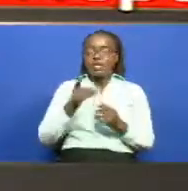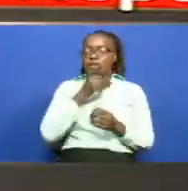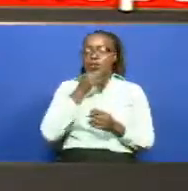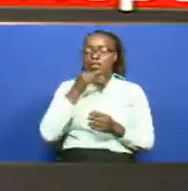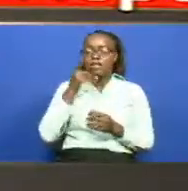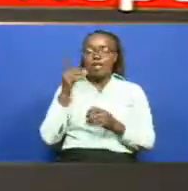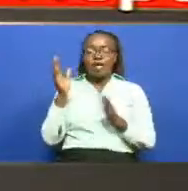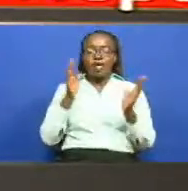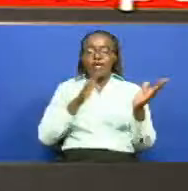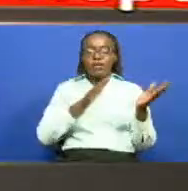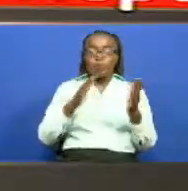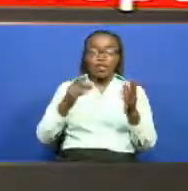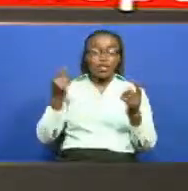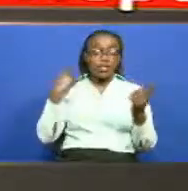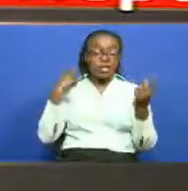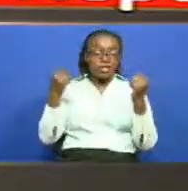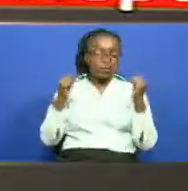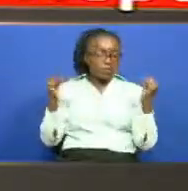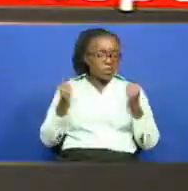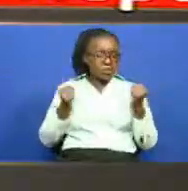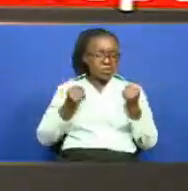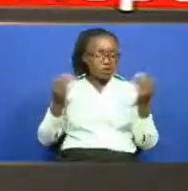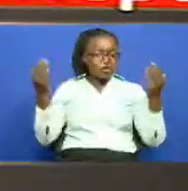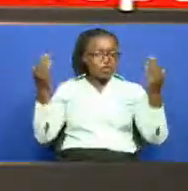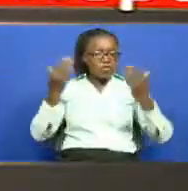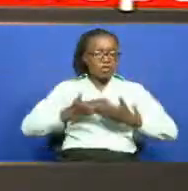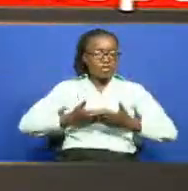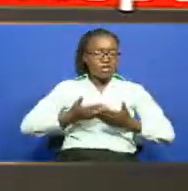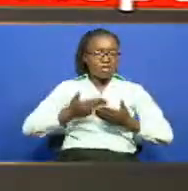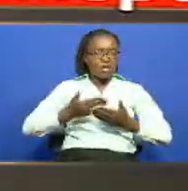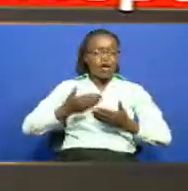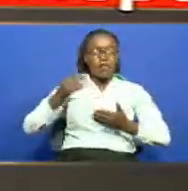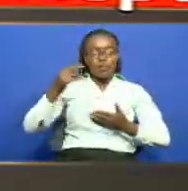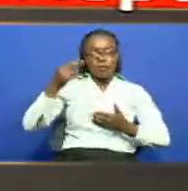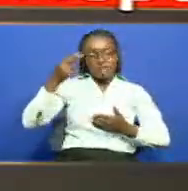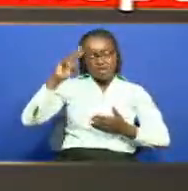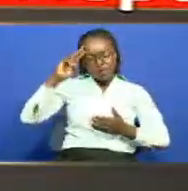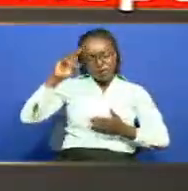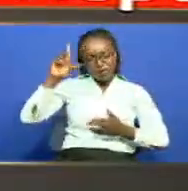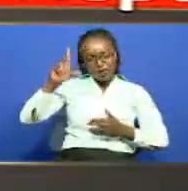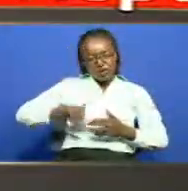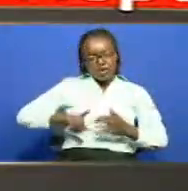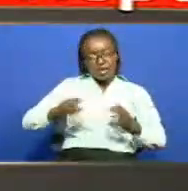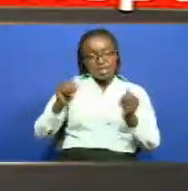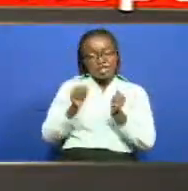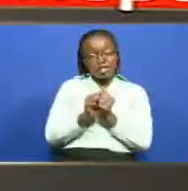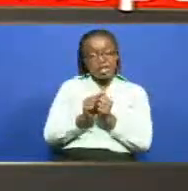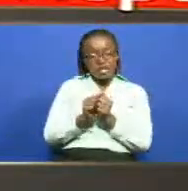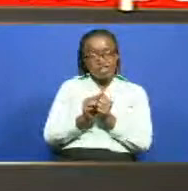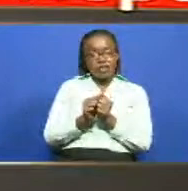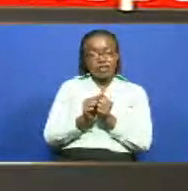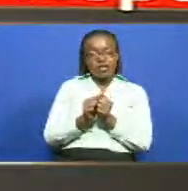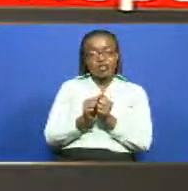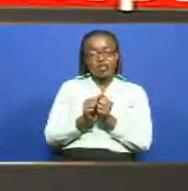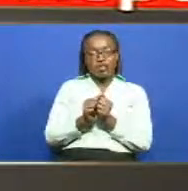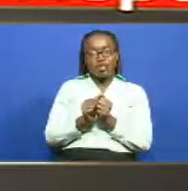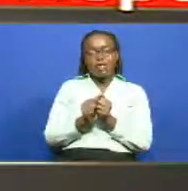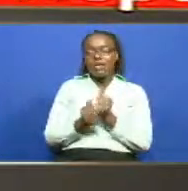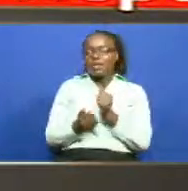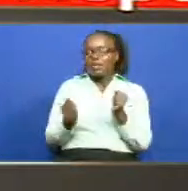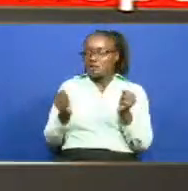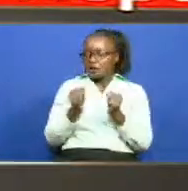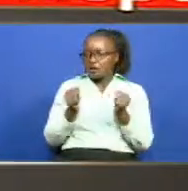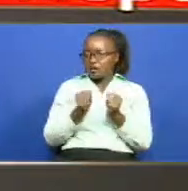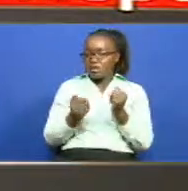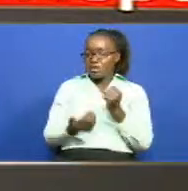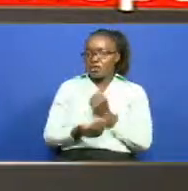conditions. Kericho is the coldest tonight, temperature standing at as low as 10 degrees Celsius. In the morning, this is how things will be